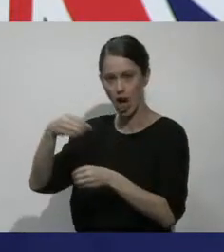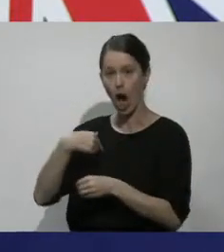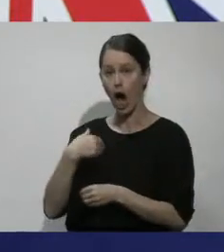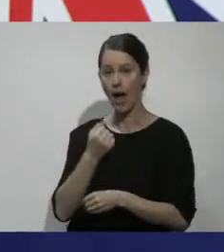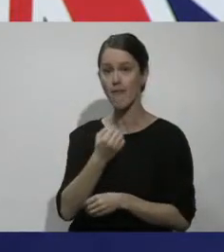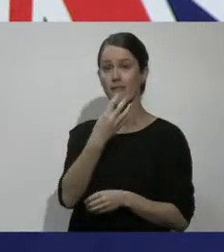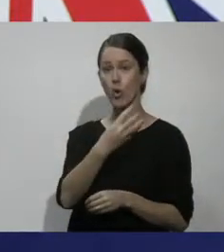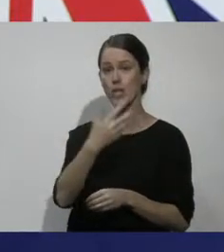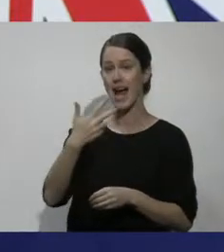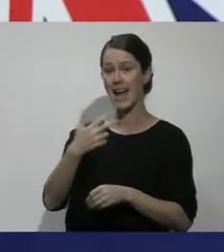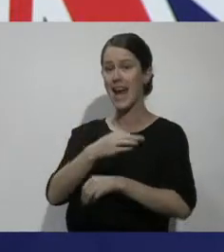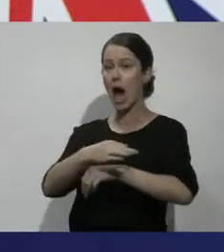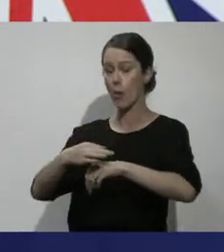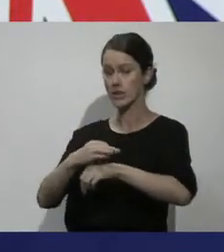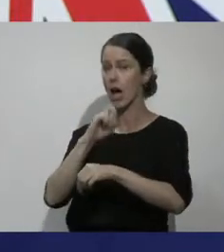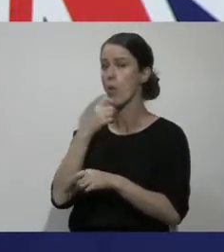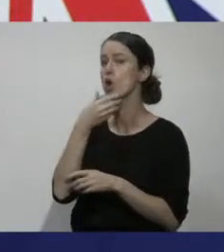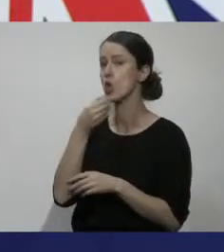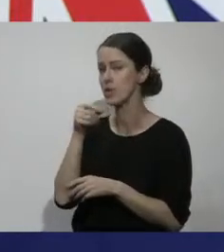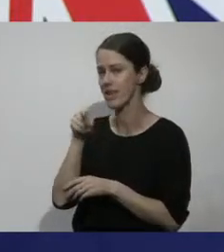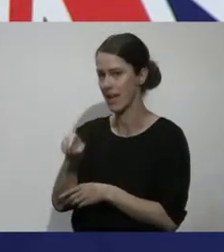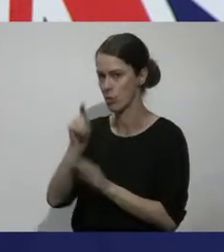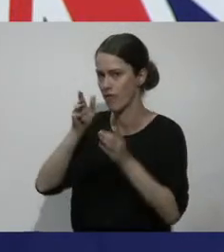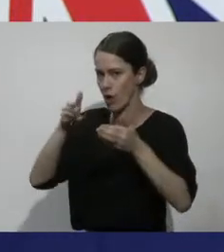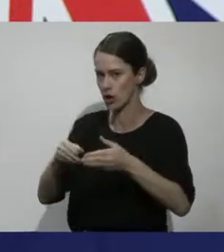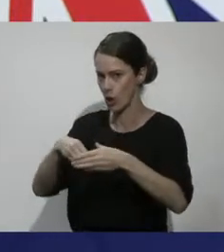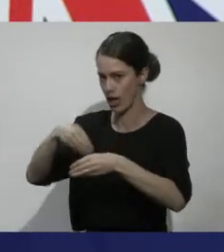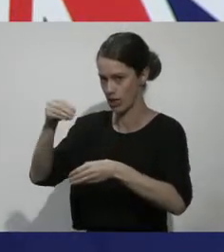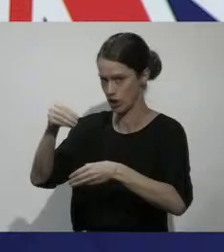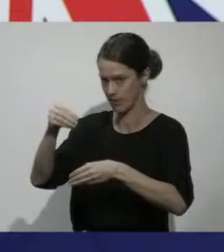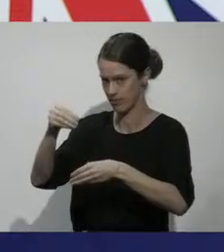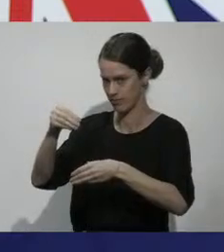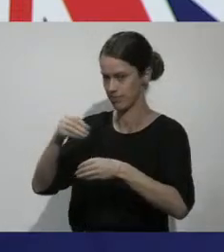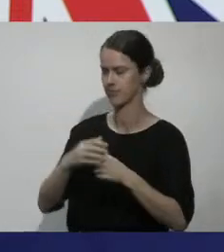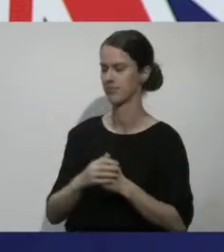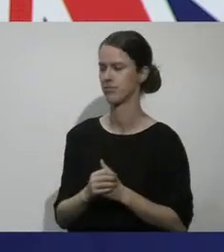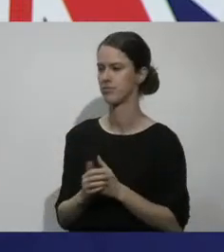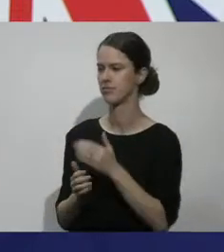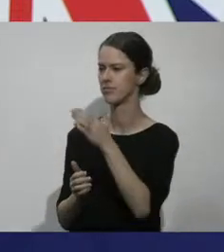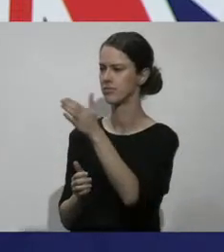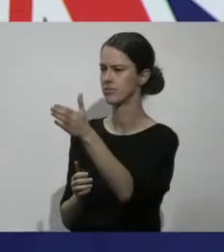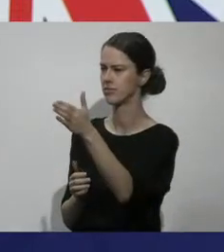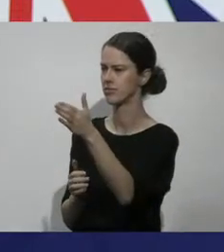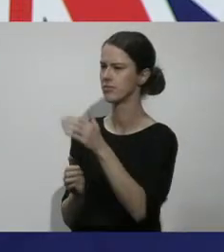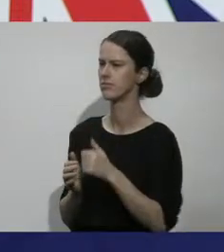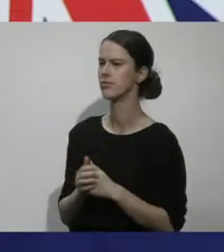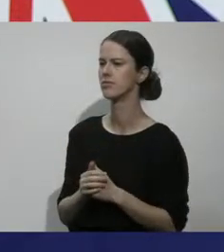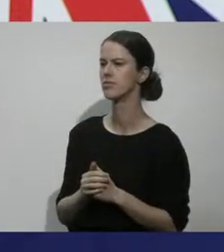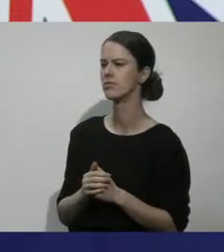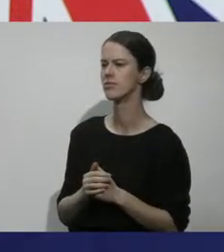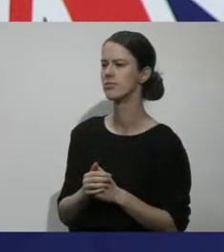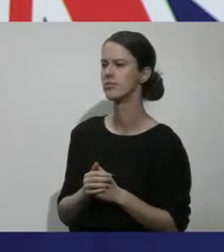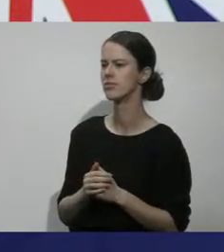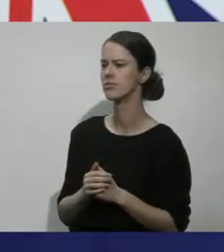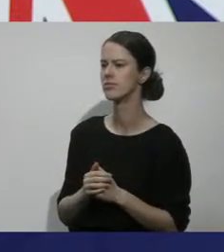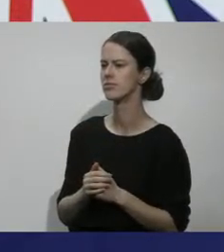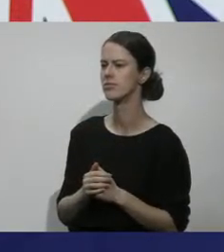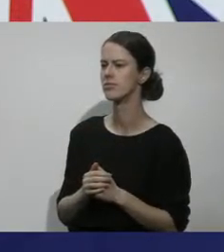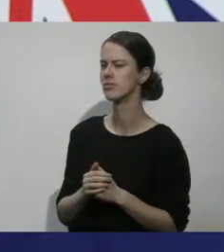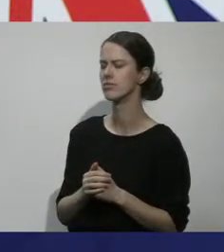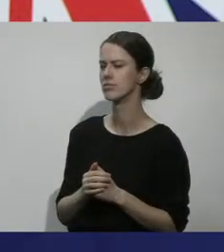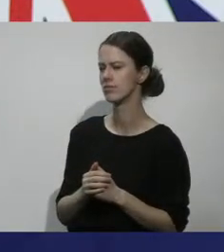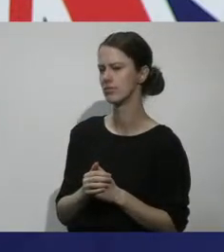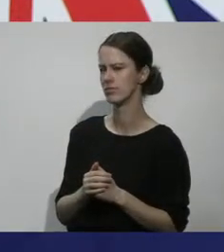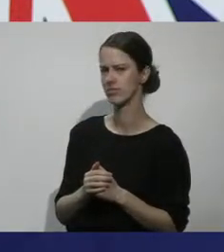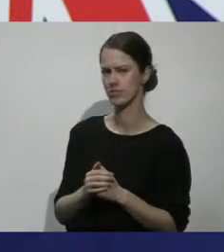I'm going to use it, and I'll come back on the question of the election. Sorry to interrupt you. Go ahead. Who you bring into your confidence? Who